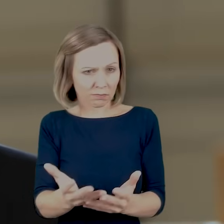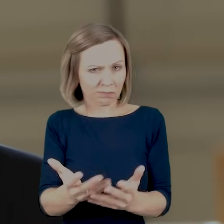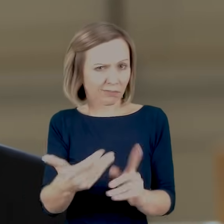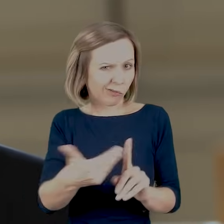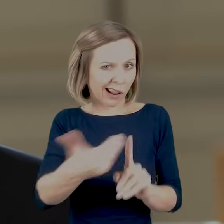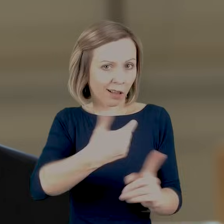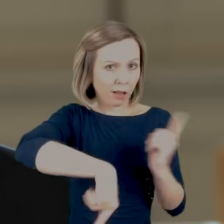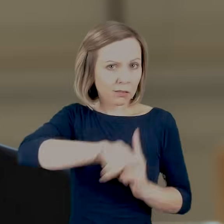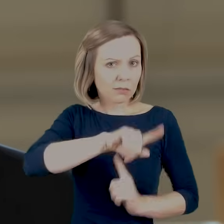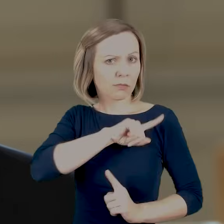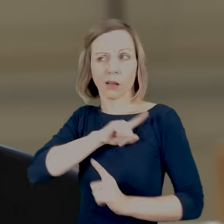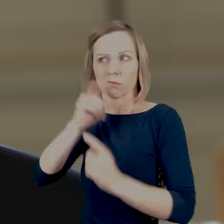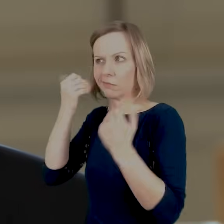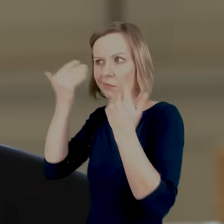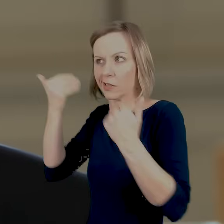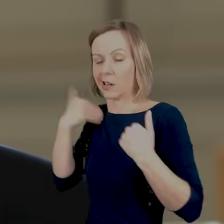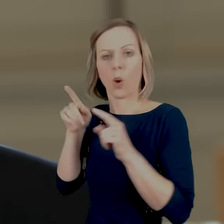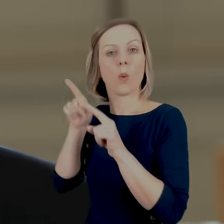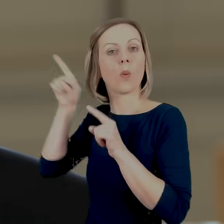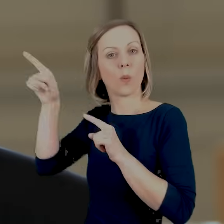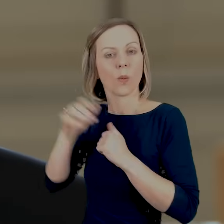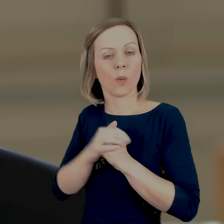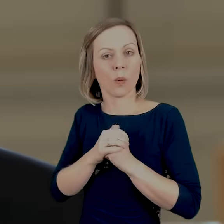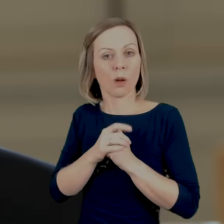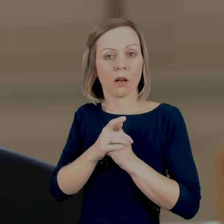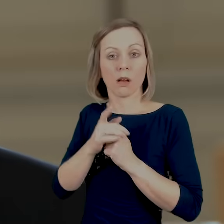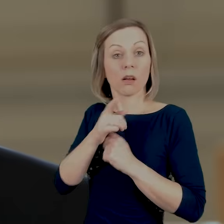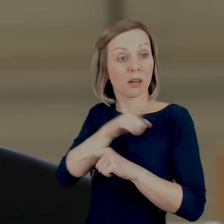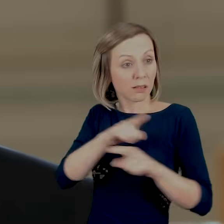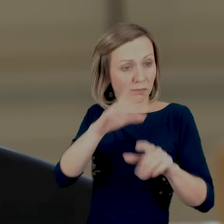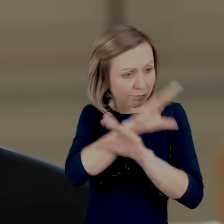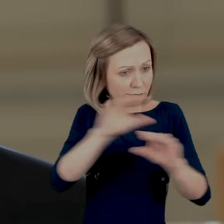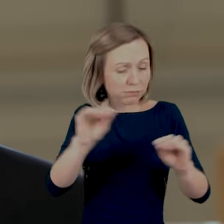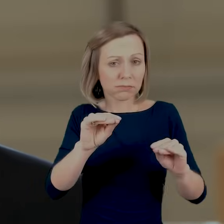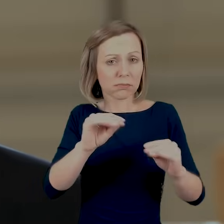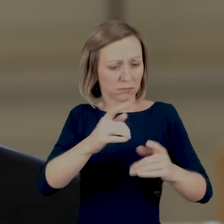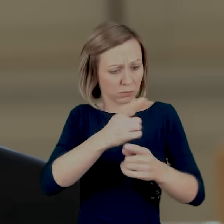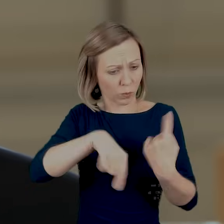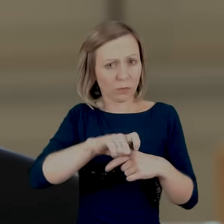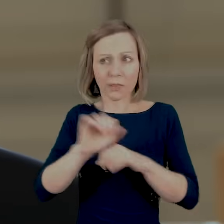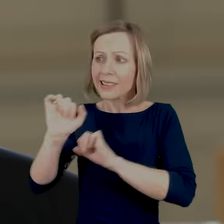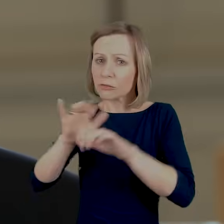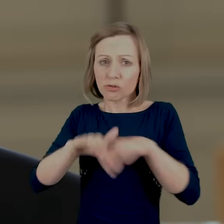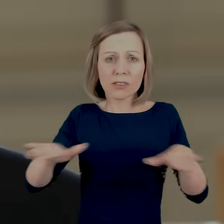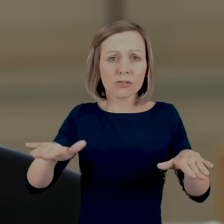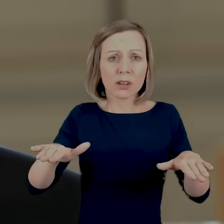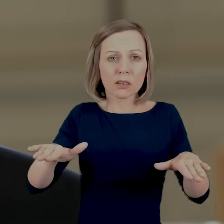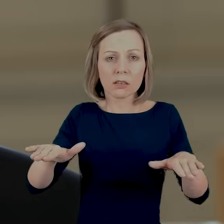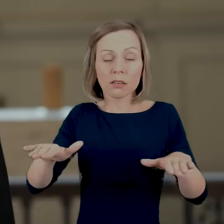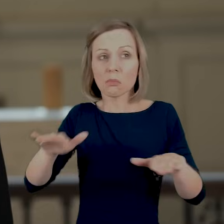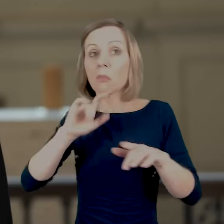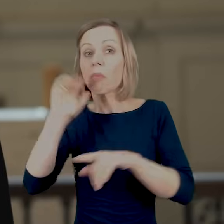know us is that it did not know him. Beloved, we are God's children now. What we will be has not yet been